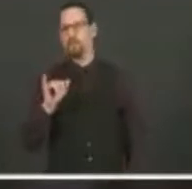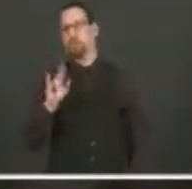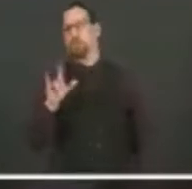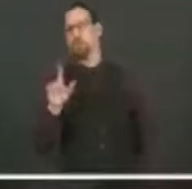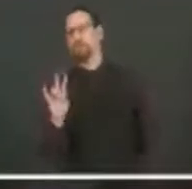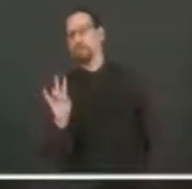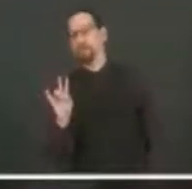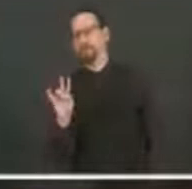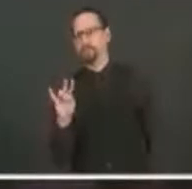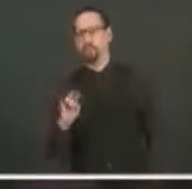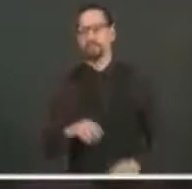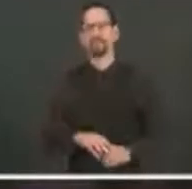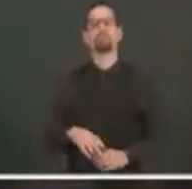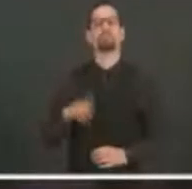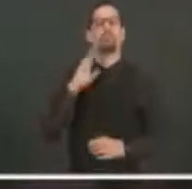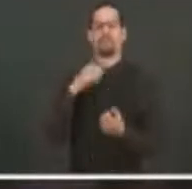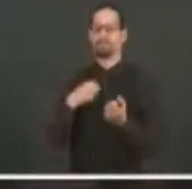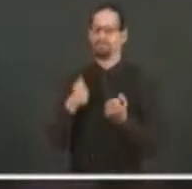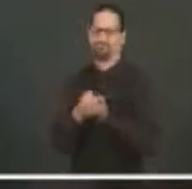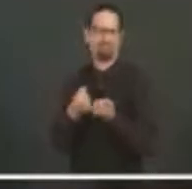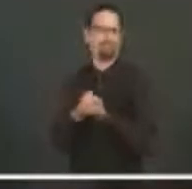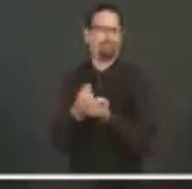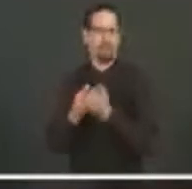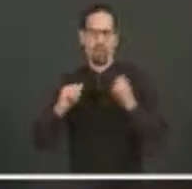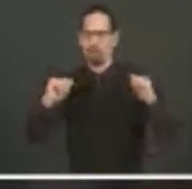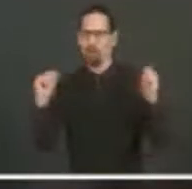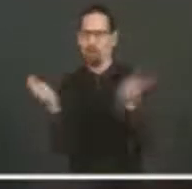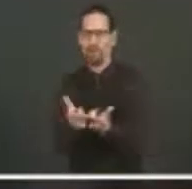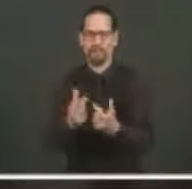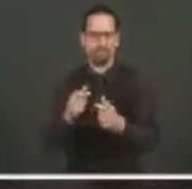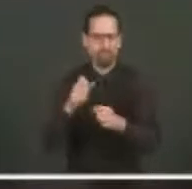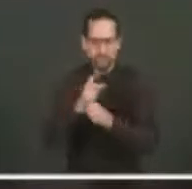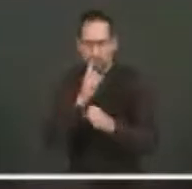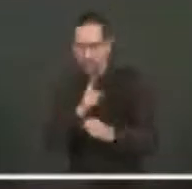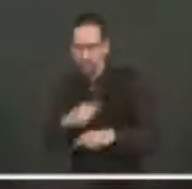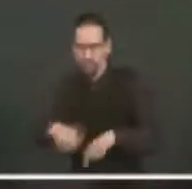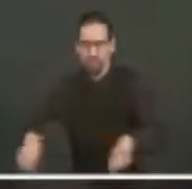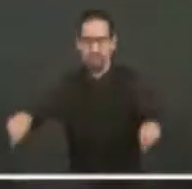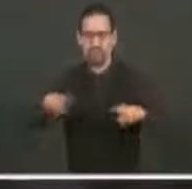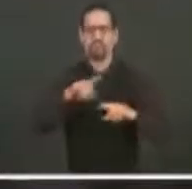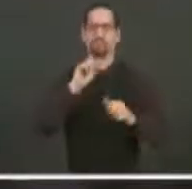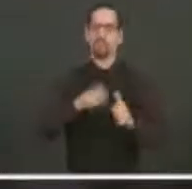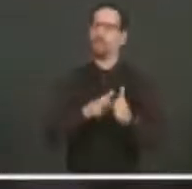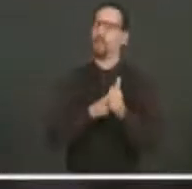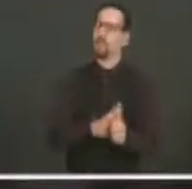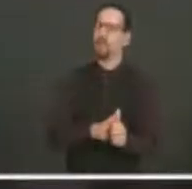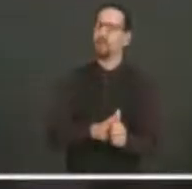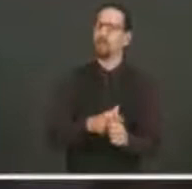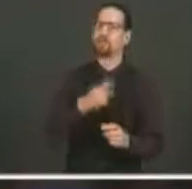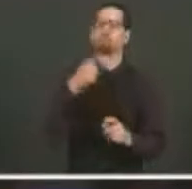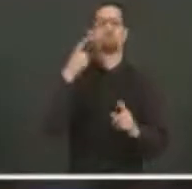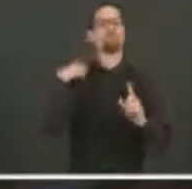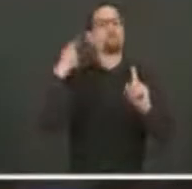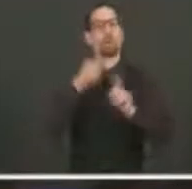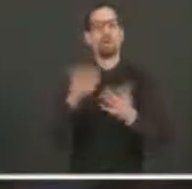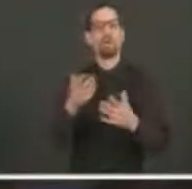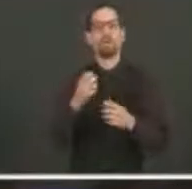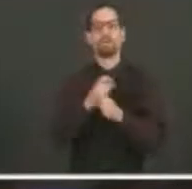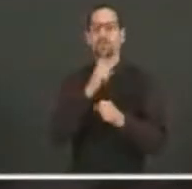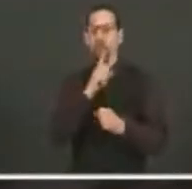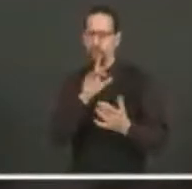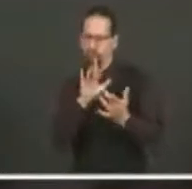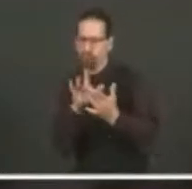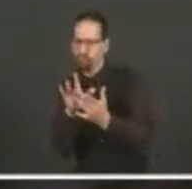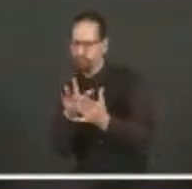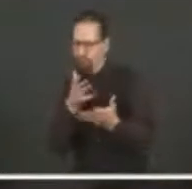the districts. We have a compliance hat, but with that being said, what we're doing is that we are going to continue our point of contact. We did that when we went